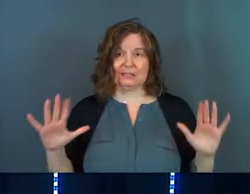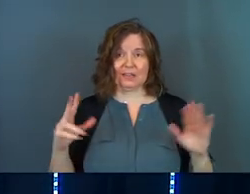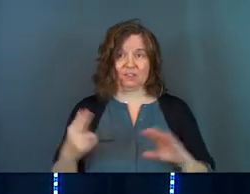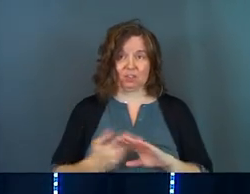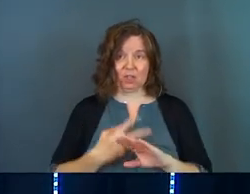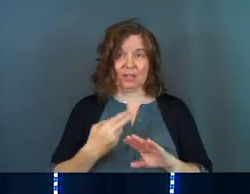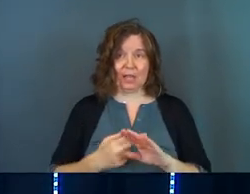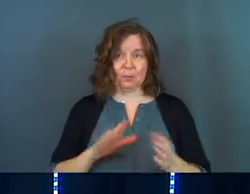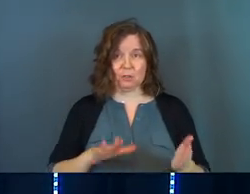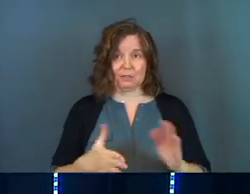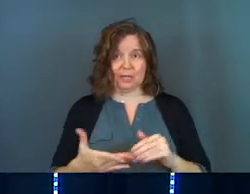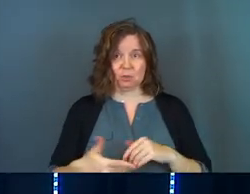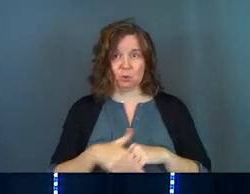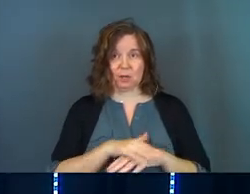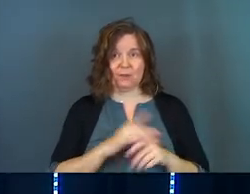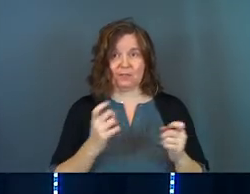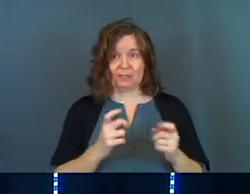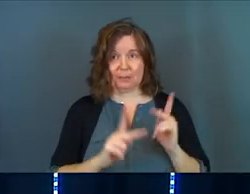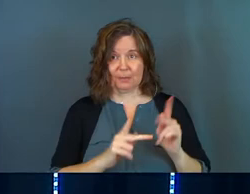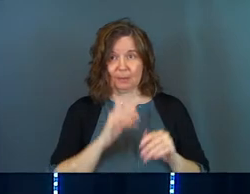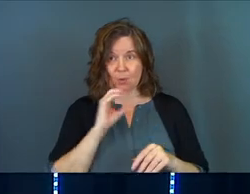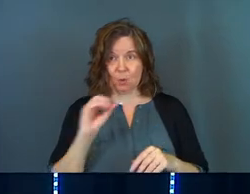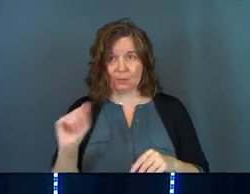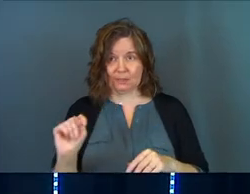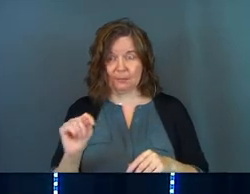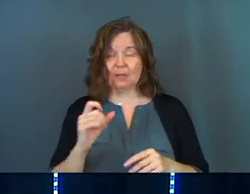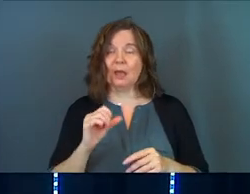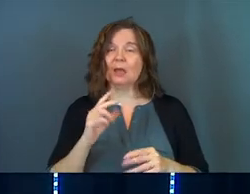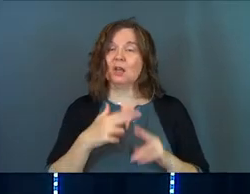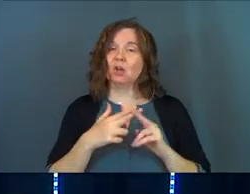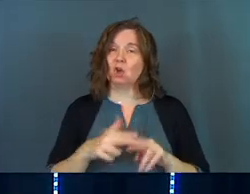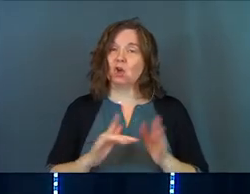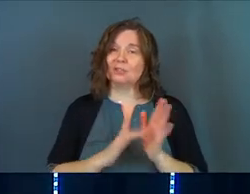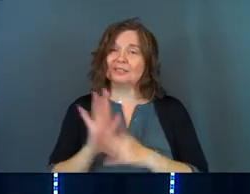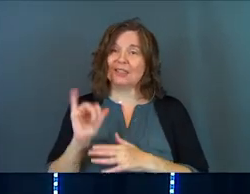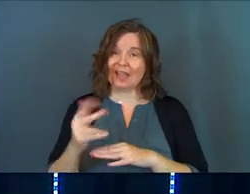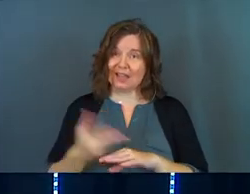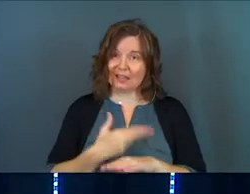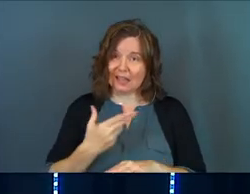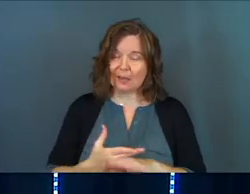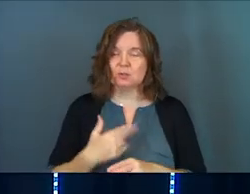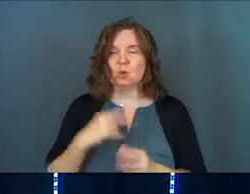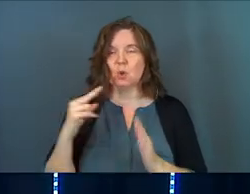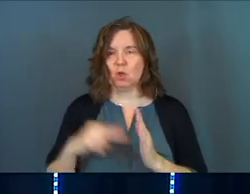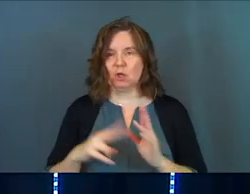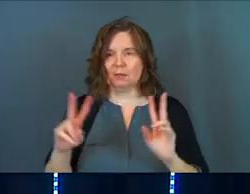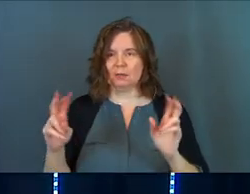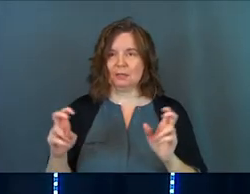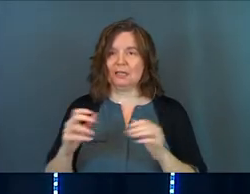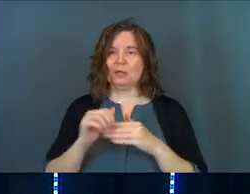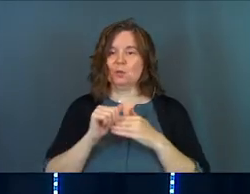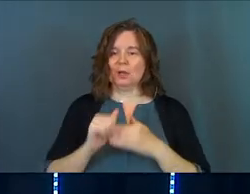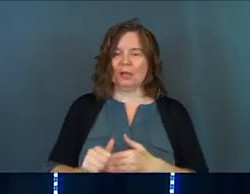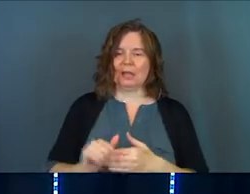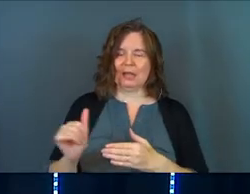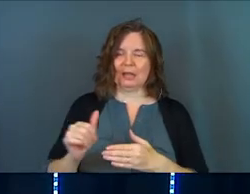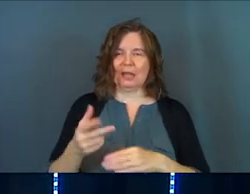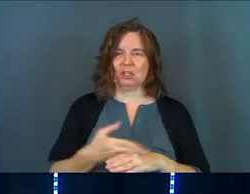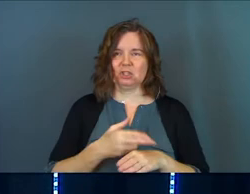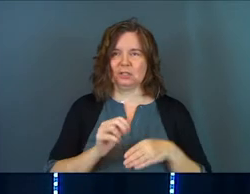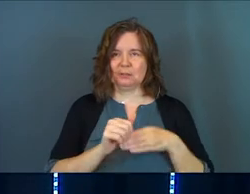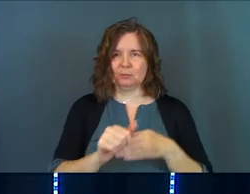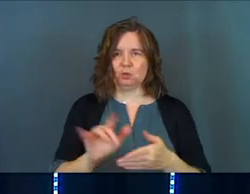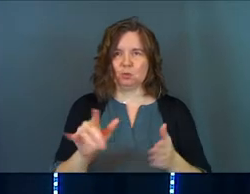sacrificial lamb would die to cover the sins of people in the Old Testament. And it calls Jesus that lamb. So look at this. He was led like a sheep to the